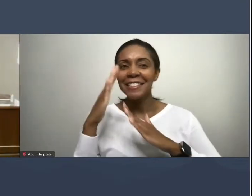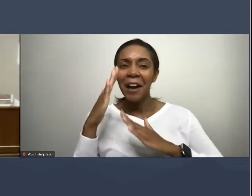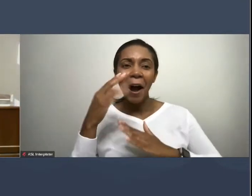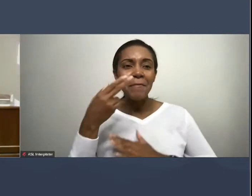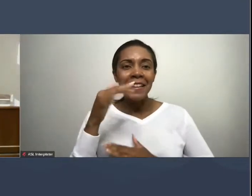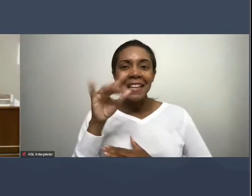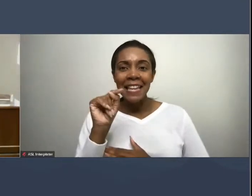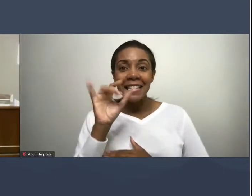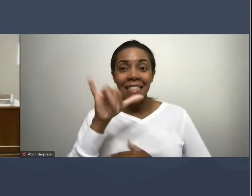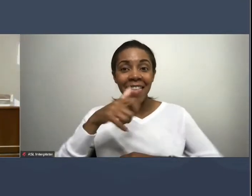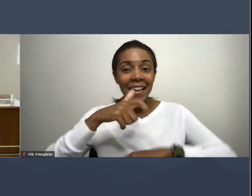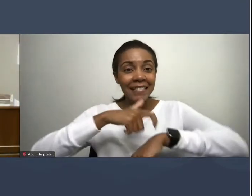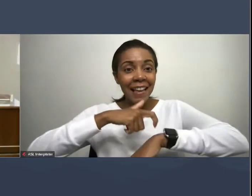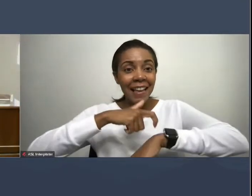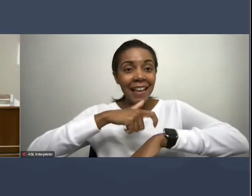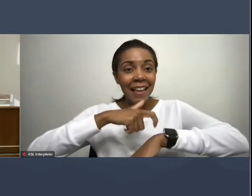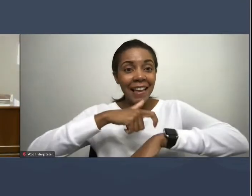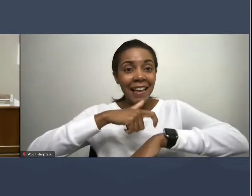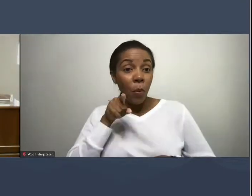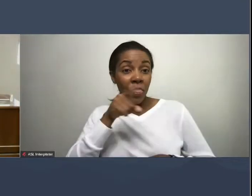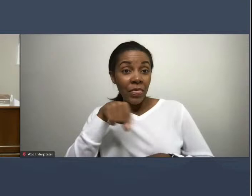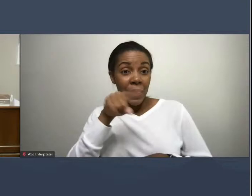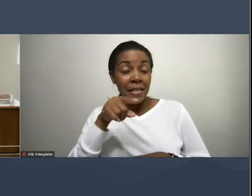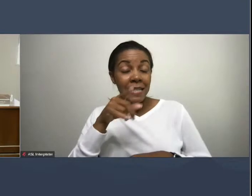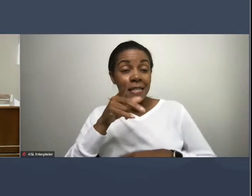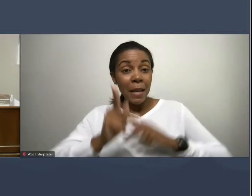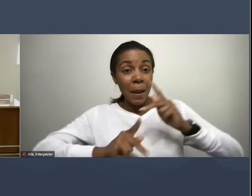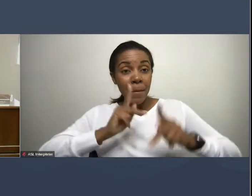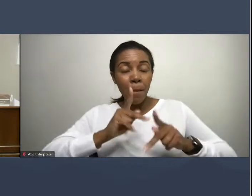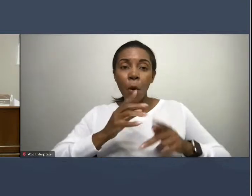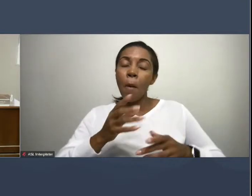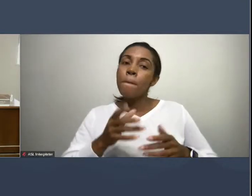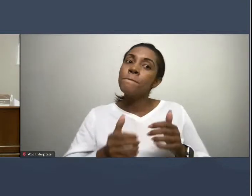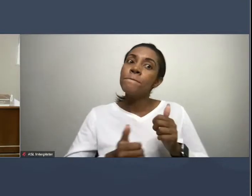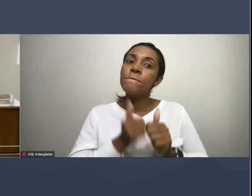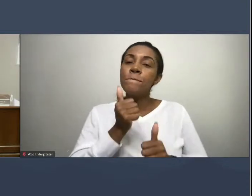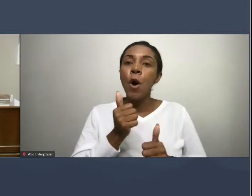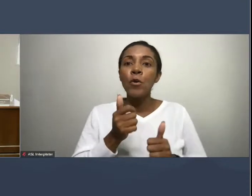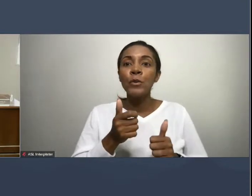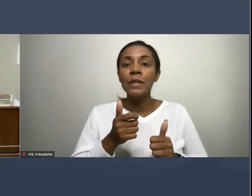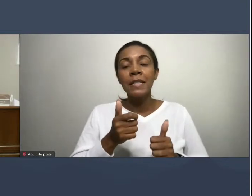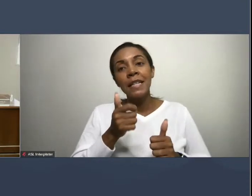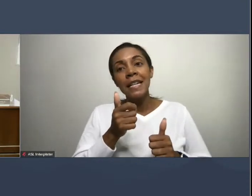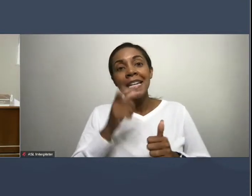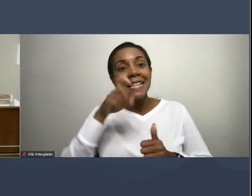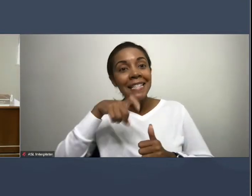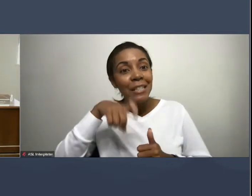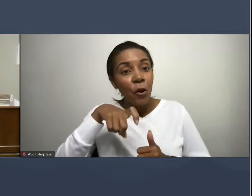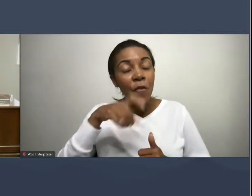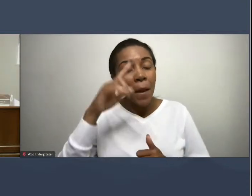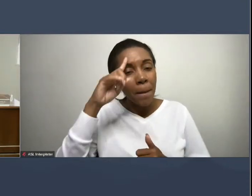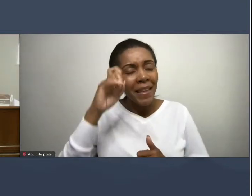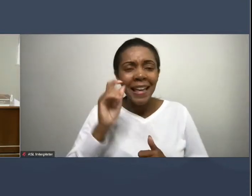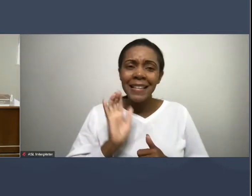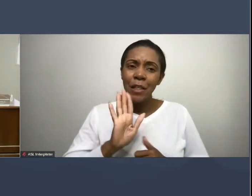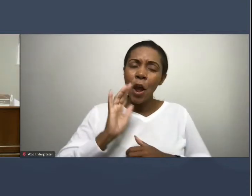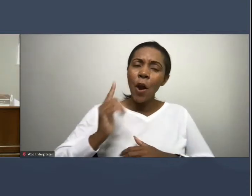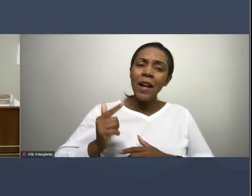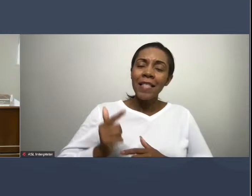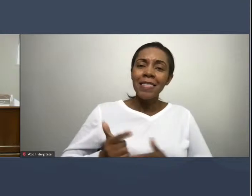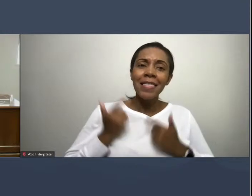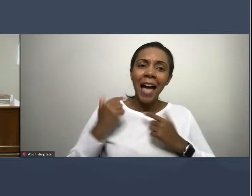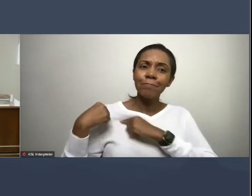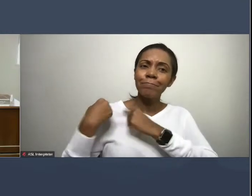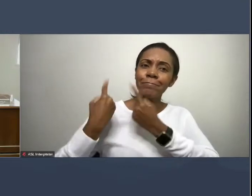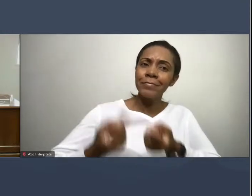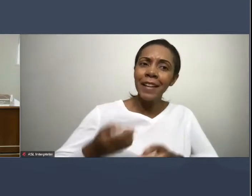time. So these individuals, I think, are most deserving because throughout their lifetime, they never forgot their hometown of